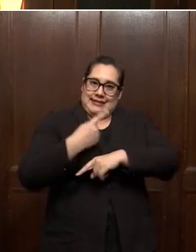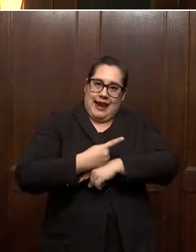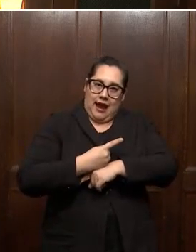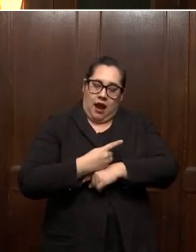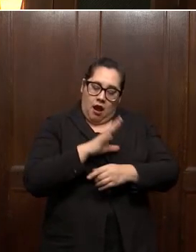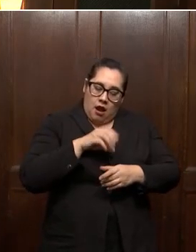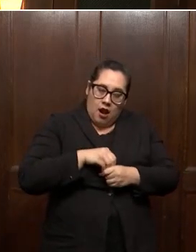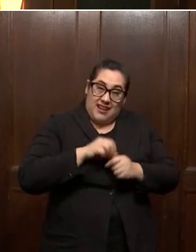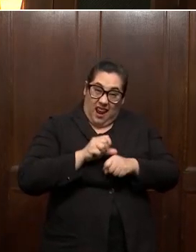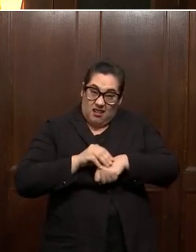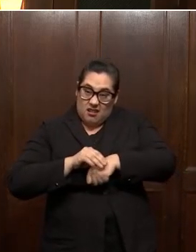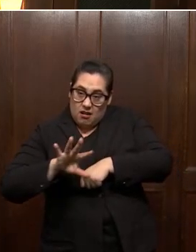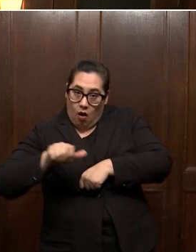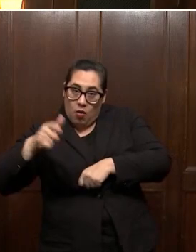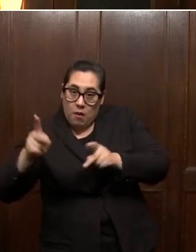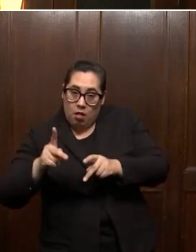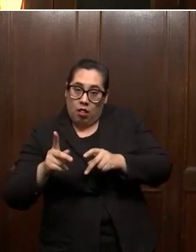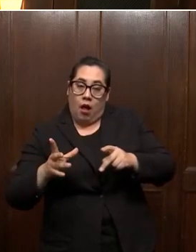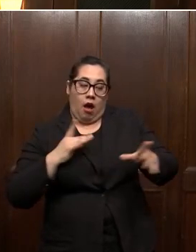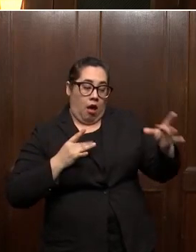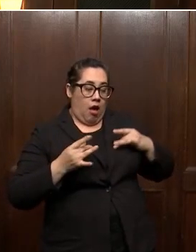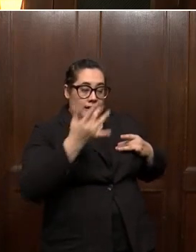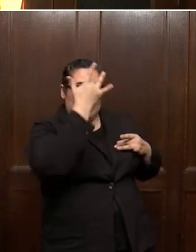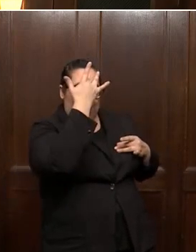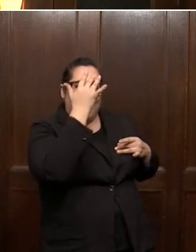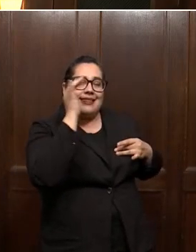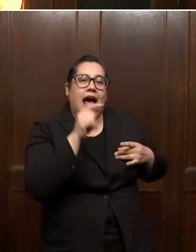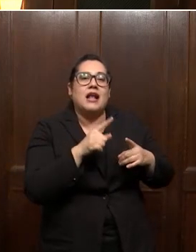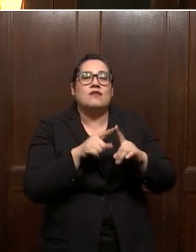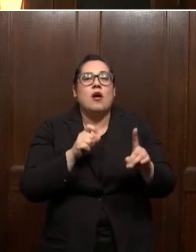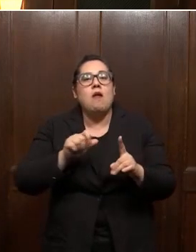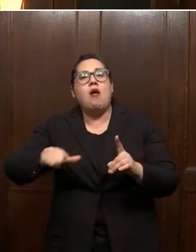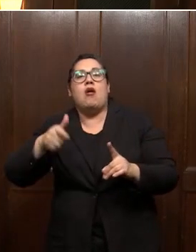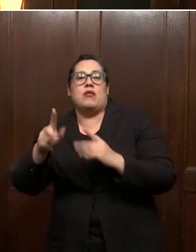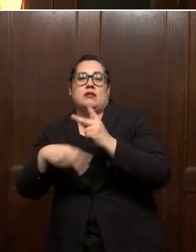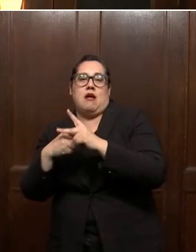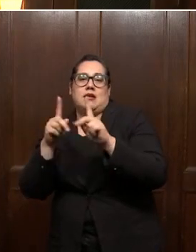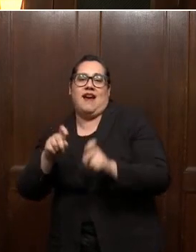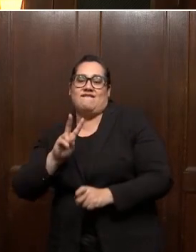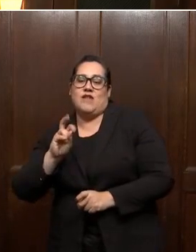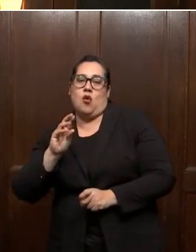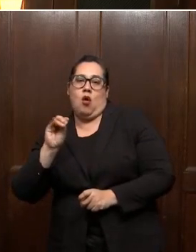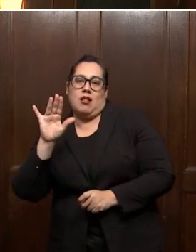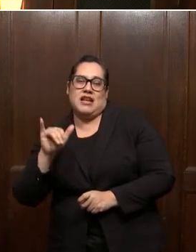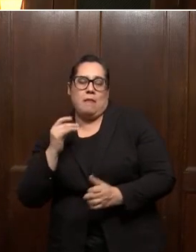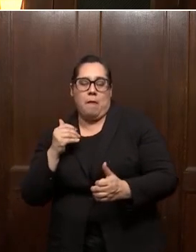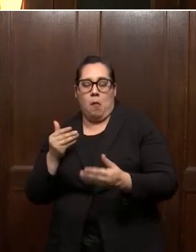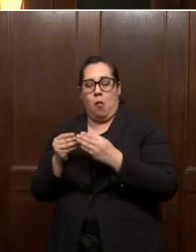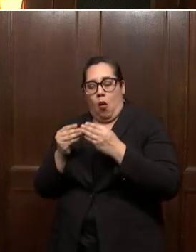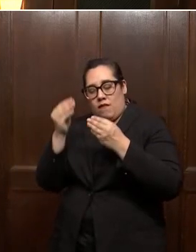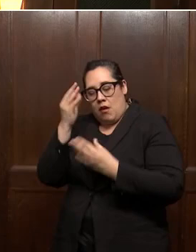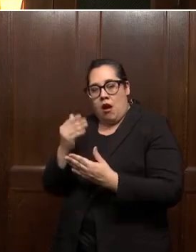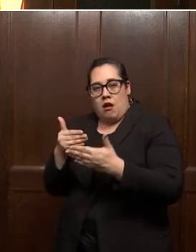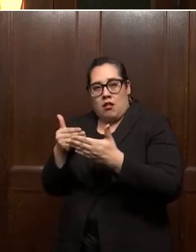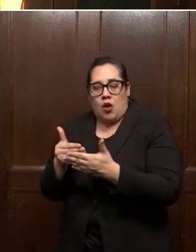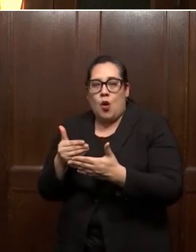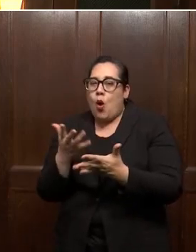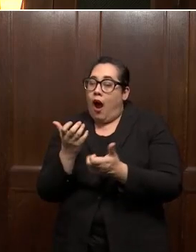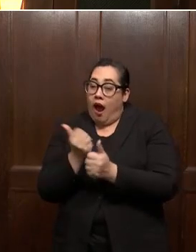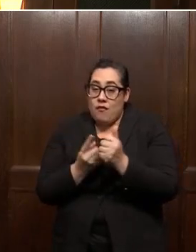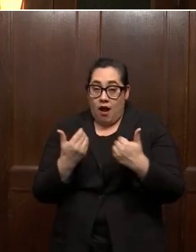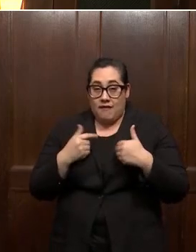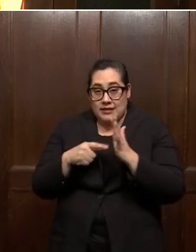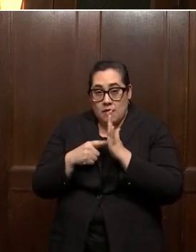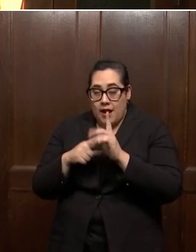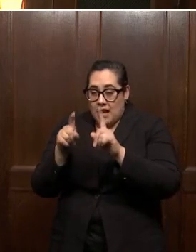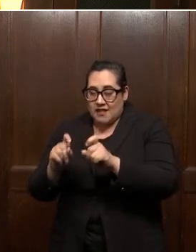come from random sampling of virology tests. We may be getting close there, but again, we want everybody with symptoms to get tested first, and if we build